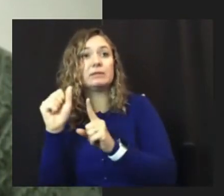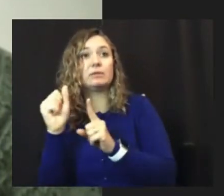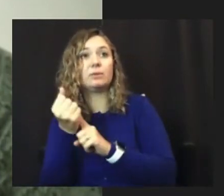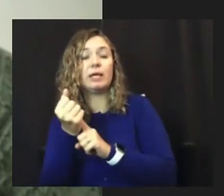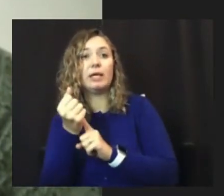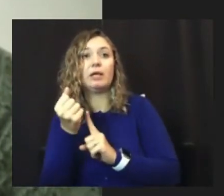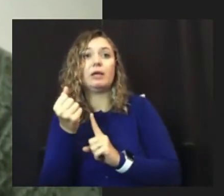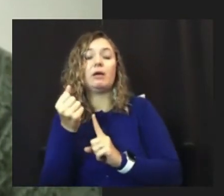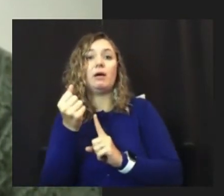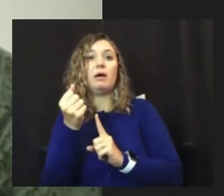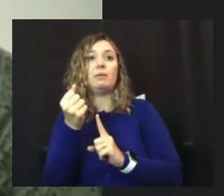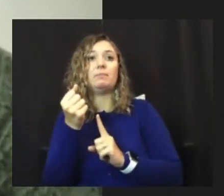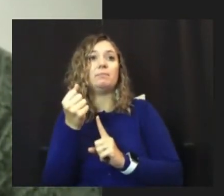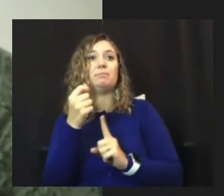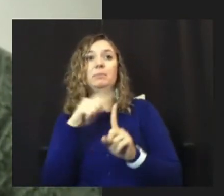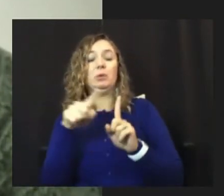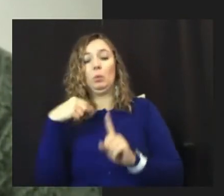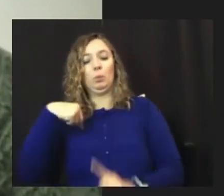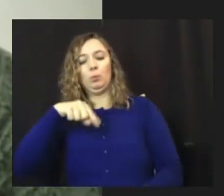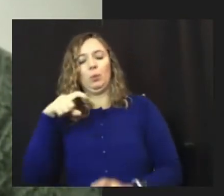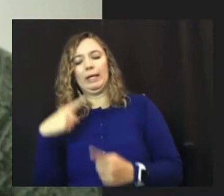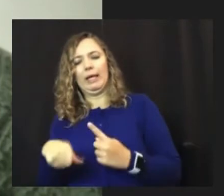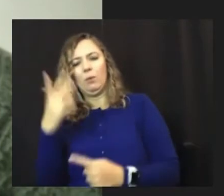And that